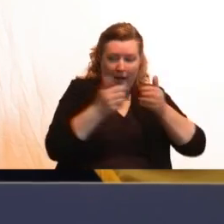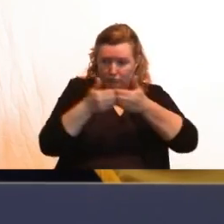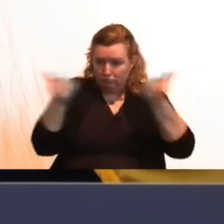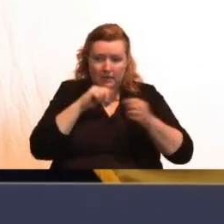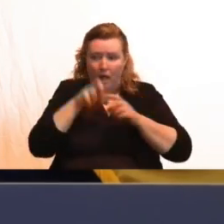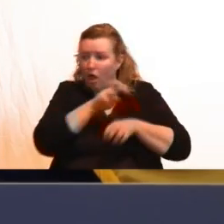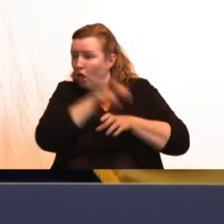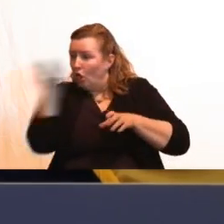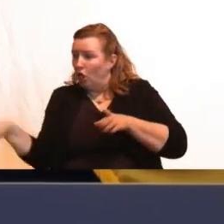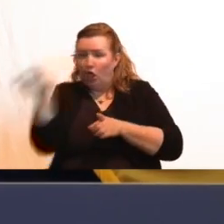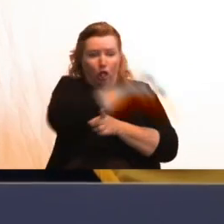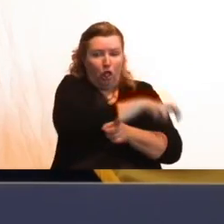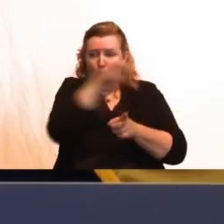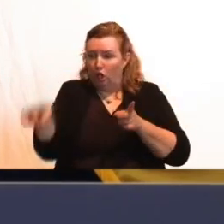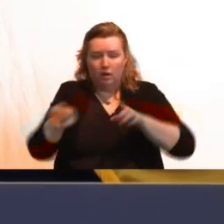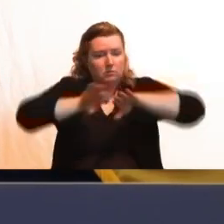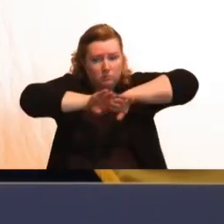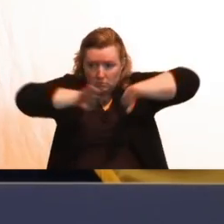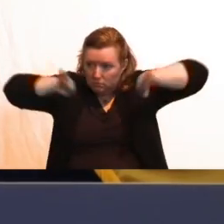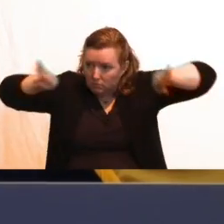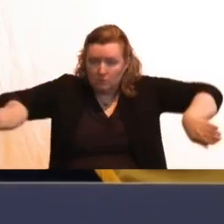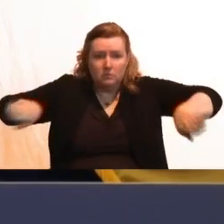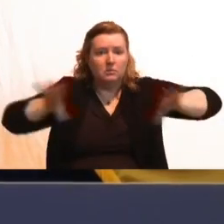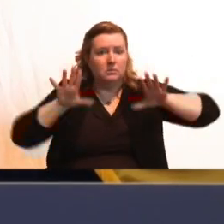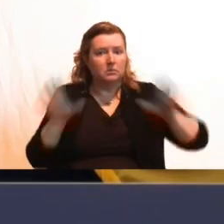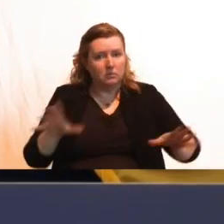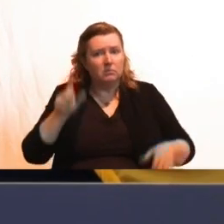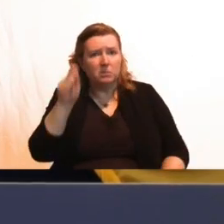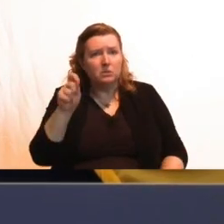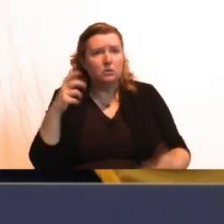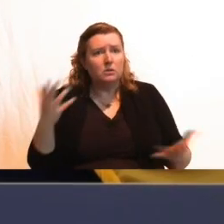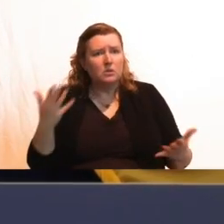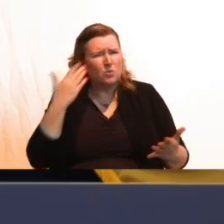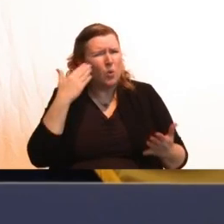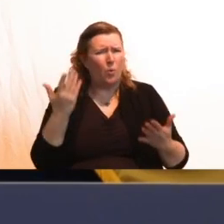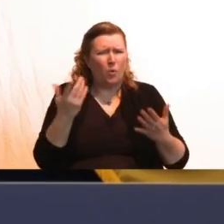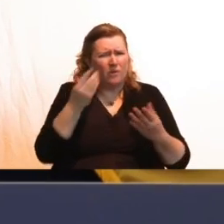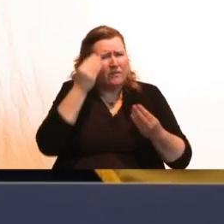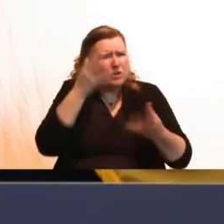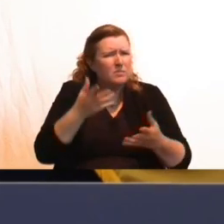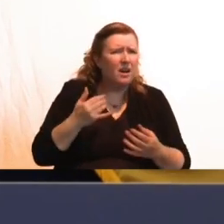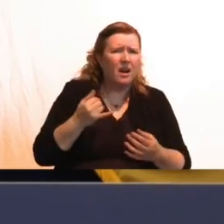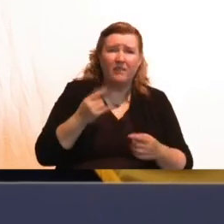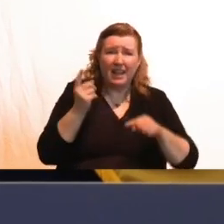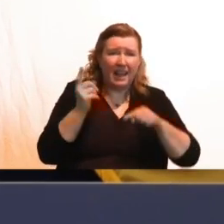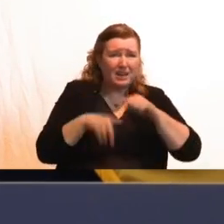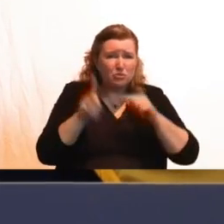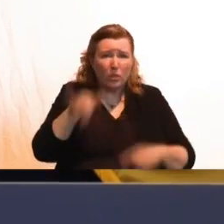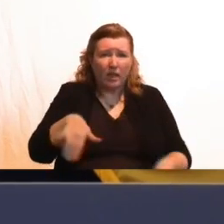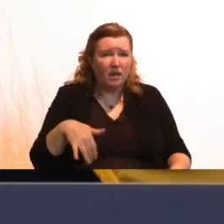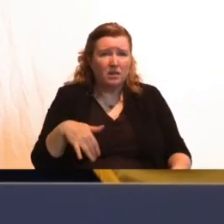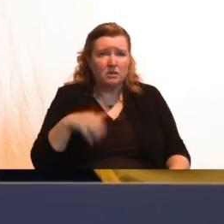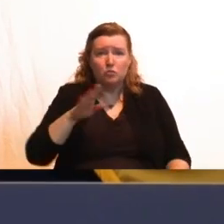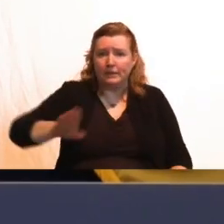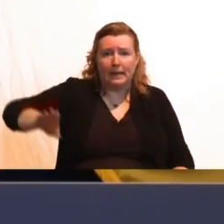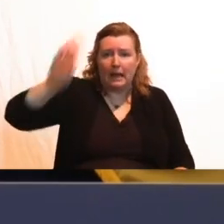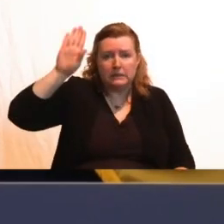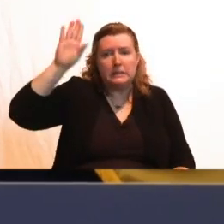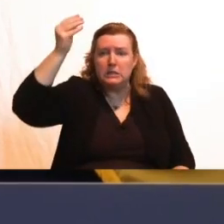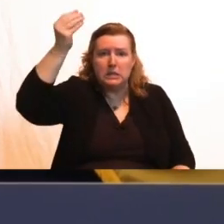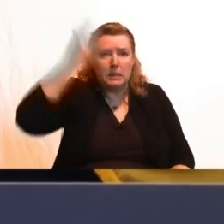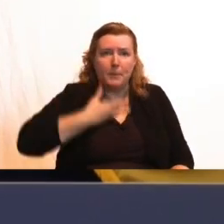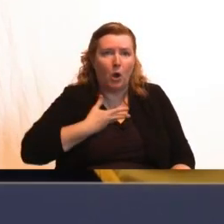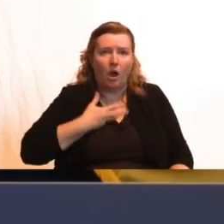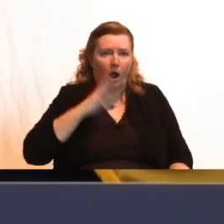said if you could not accomplish either of those, raise your hand and tell us, and we will help these folks find their home. Judy also reminded us way